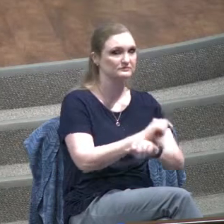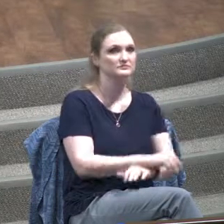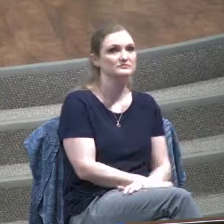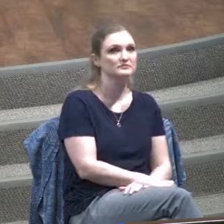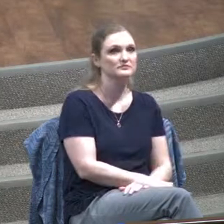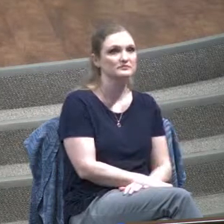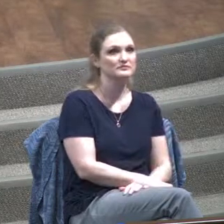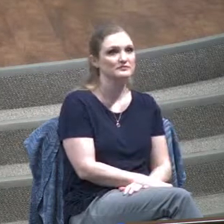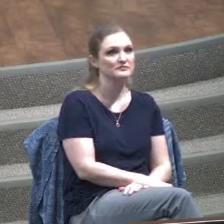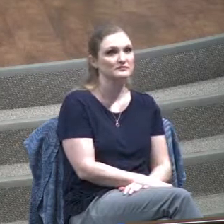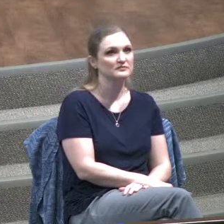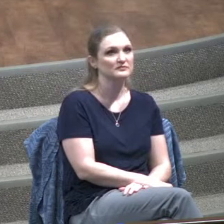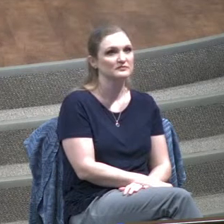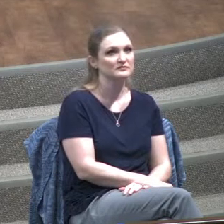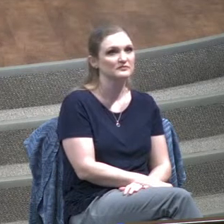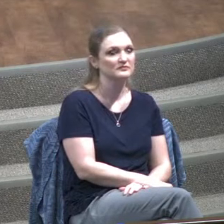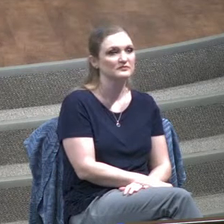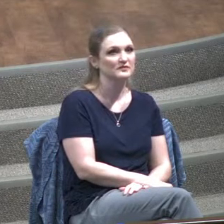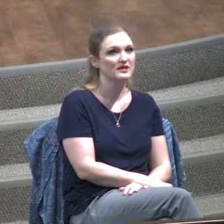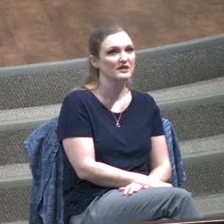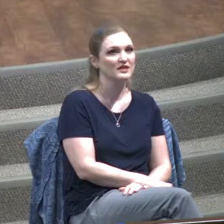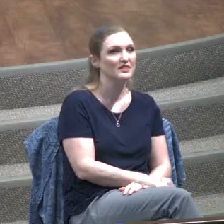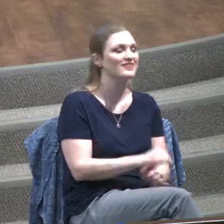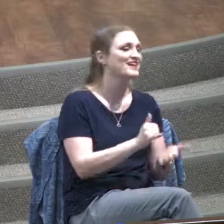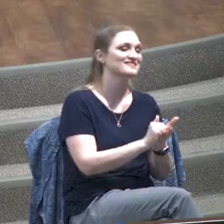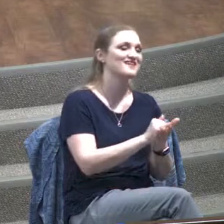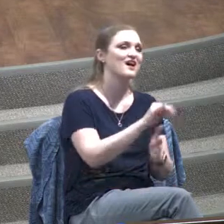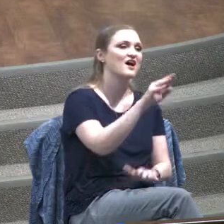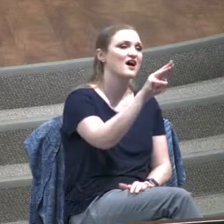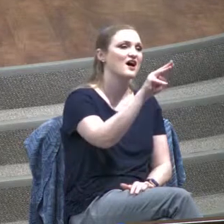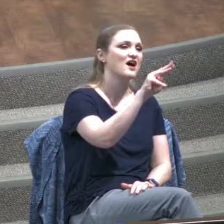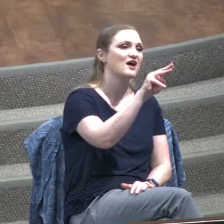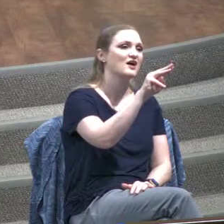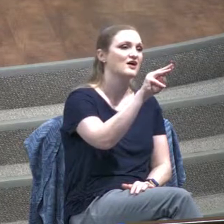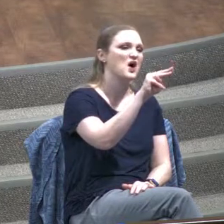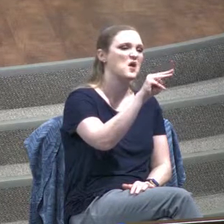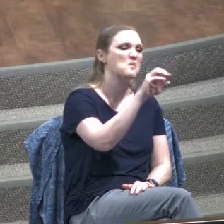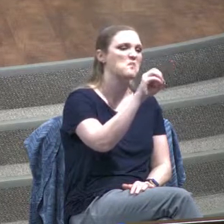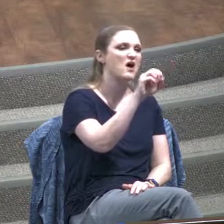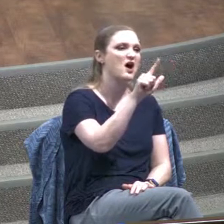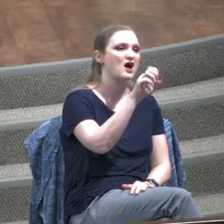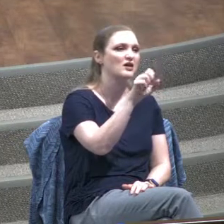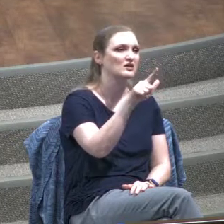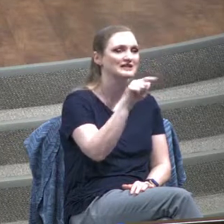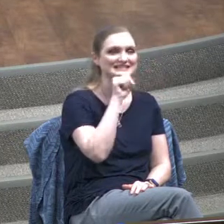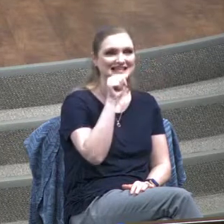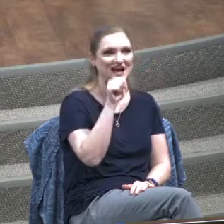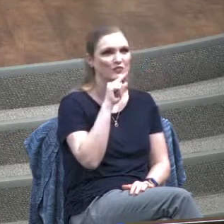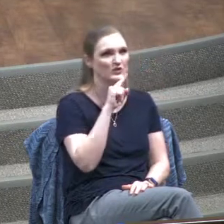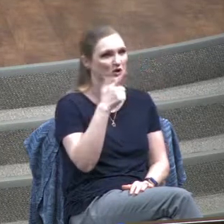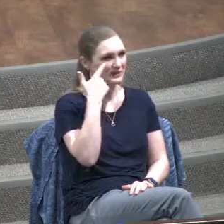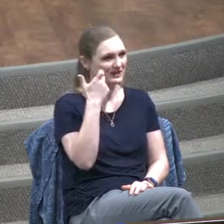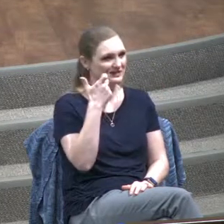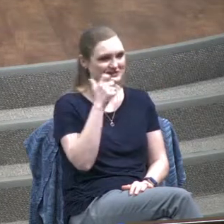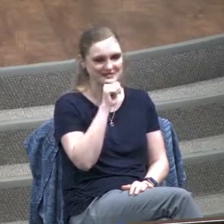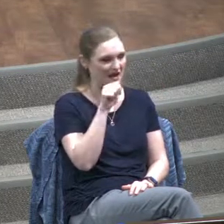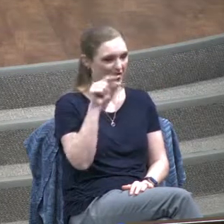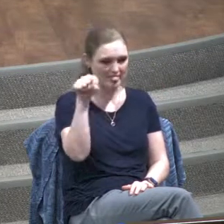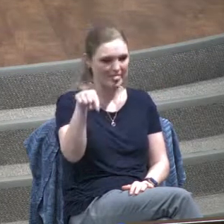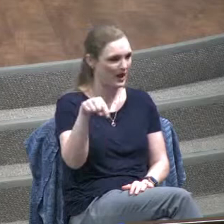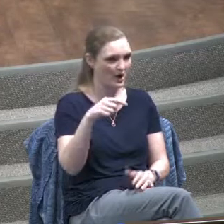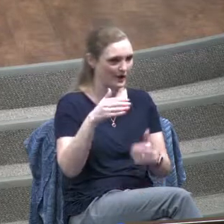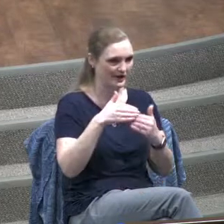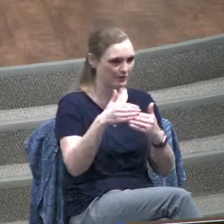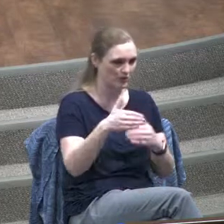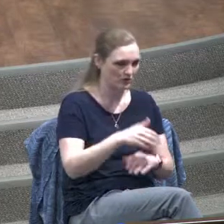So, and this is actually a model of the temple that's on the grounds in the city